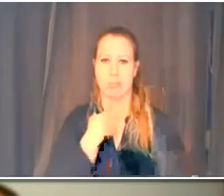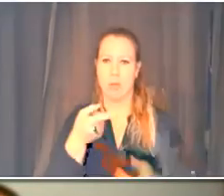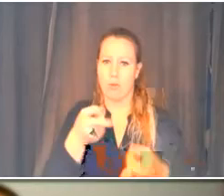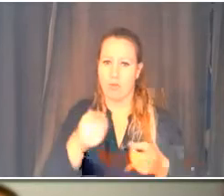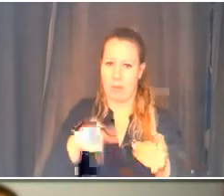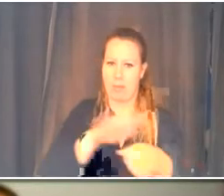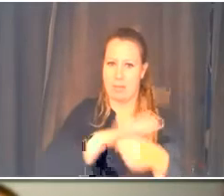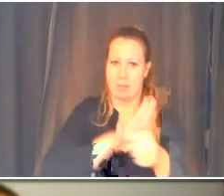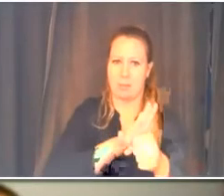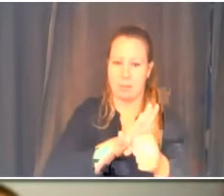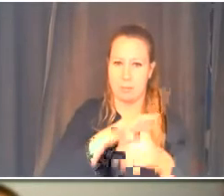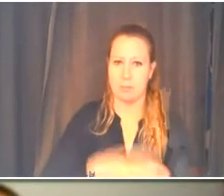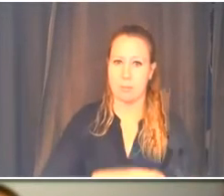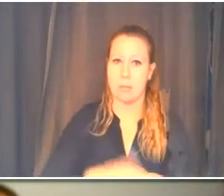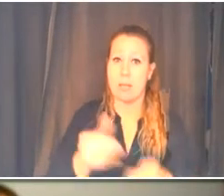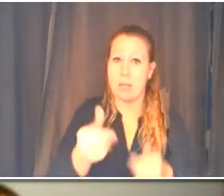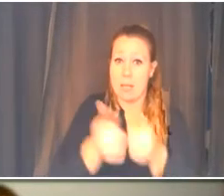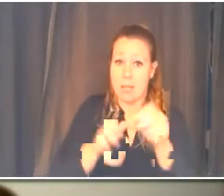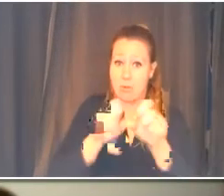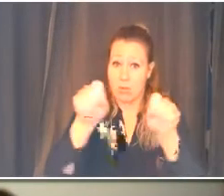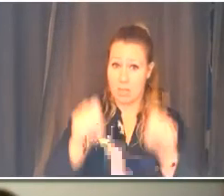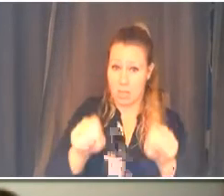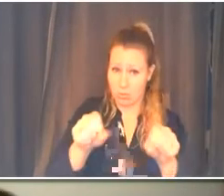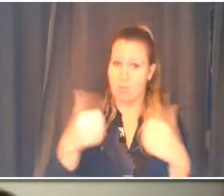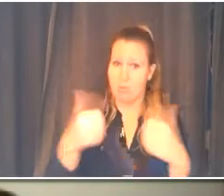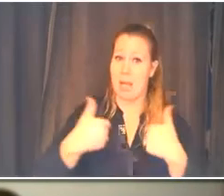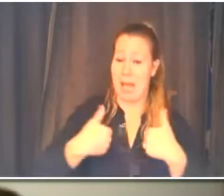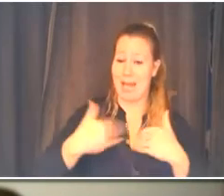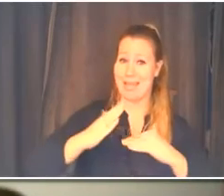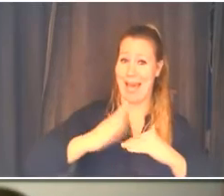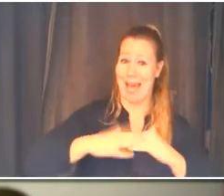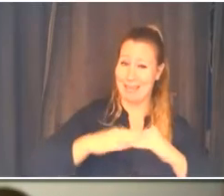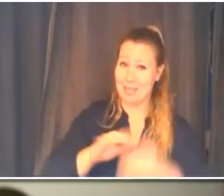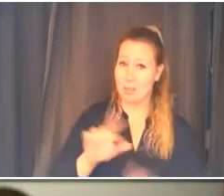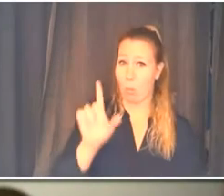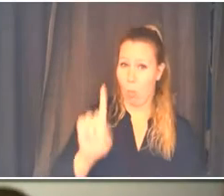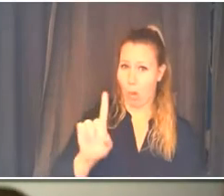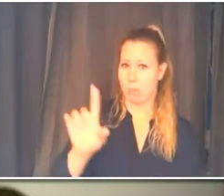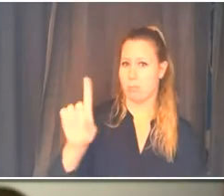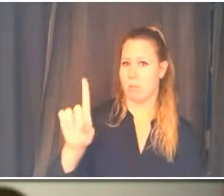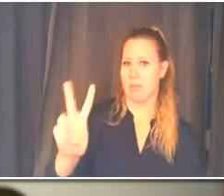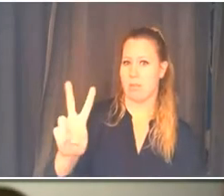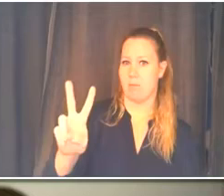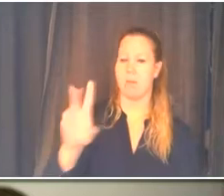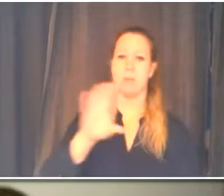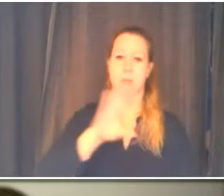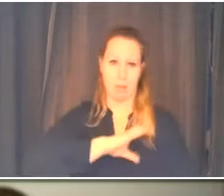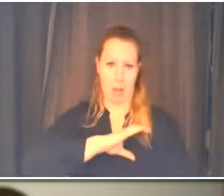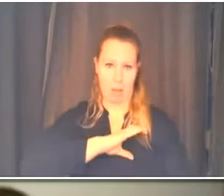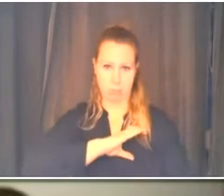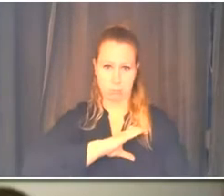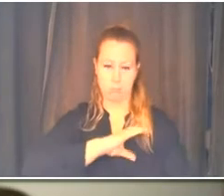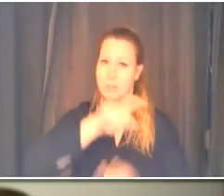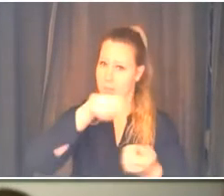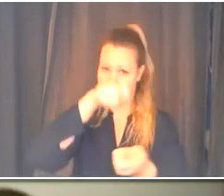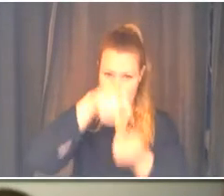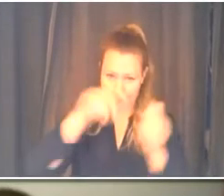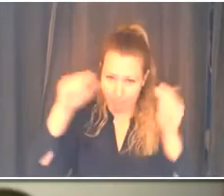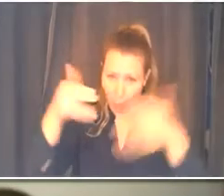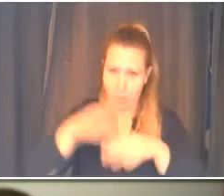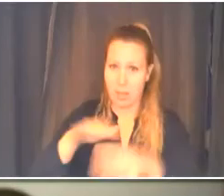assist victims of domestic violence in precincts and Housing bureau Police Service areas Citywide under normal